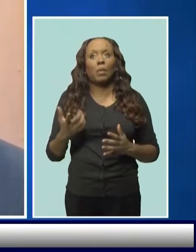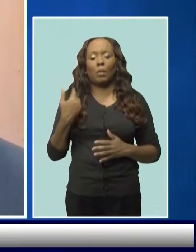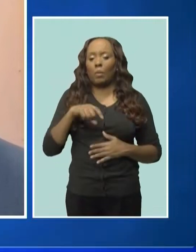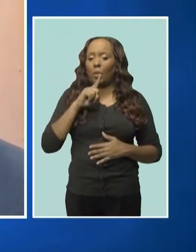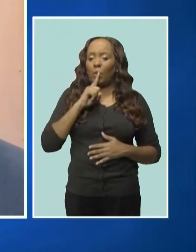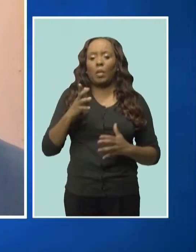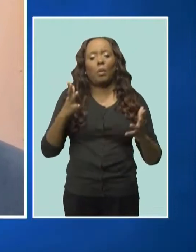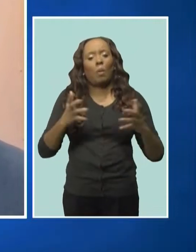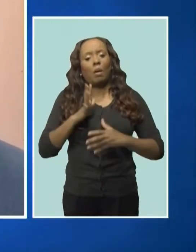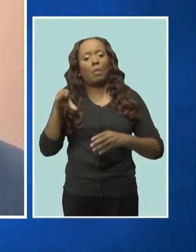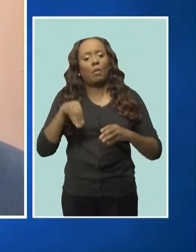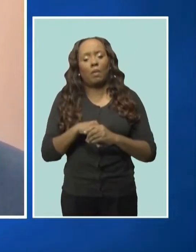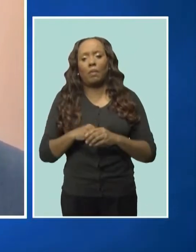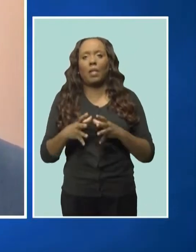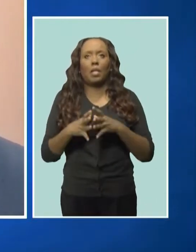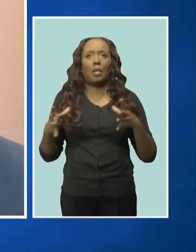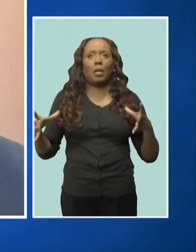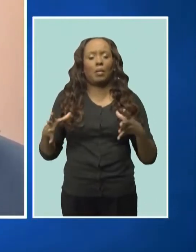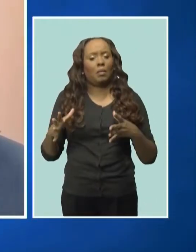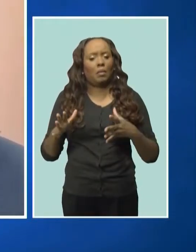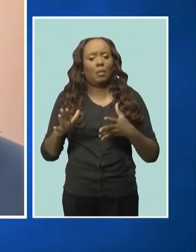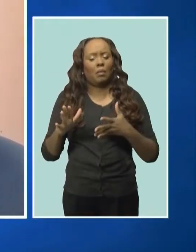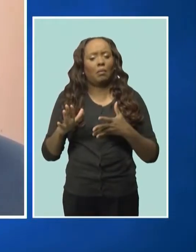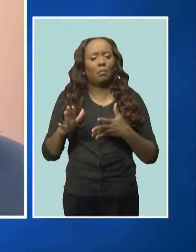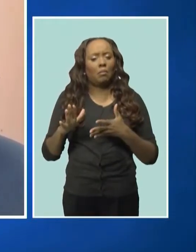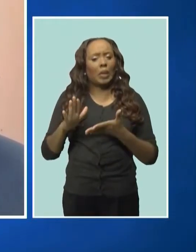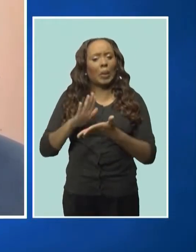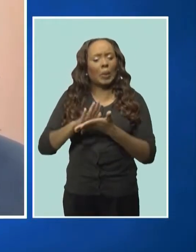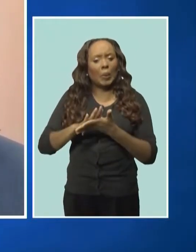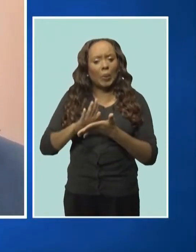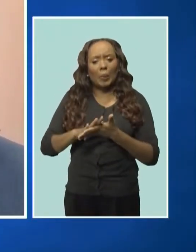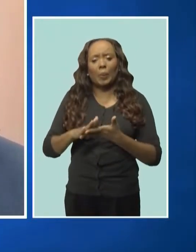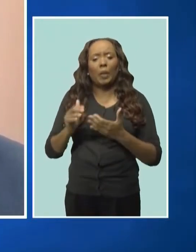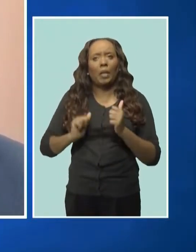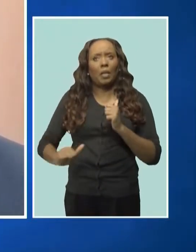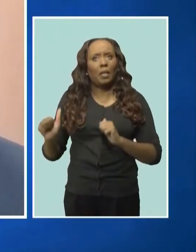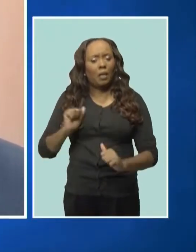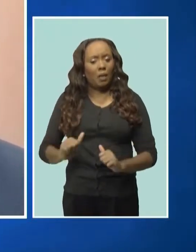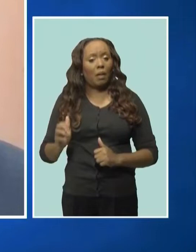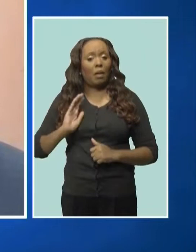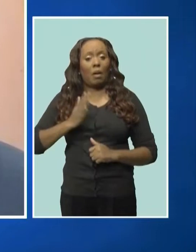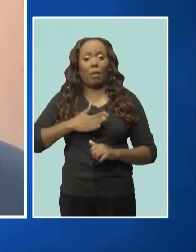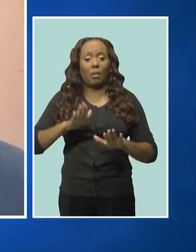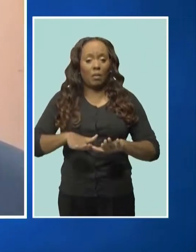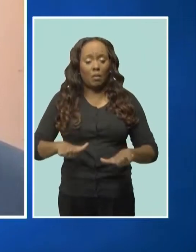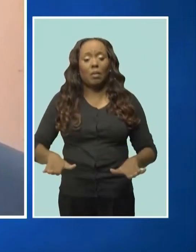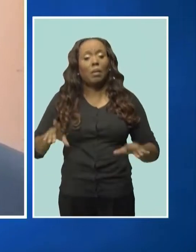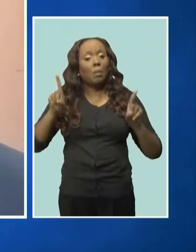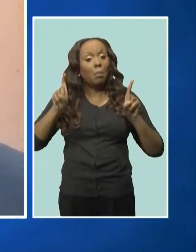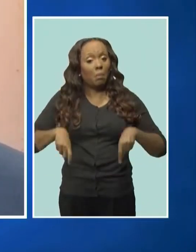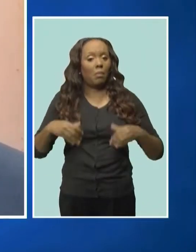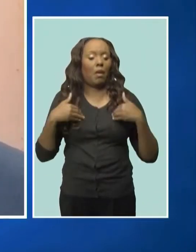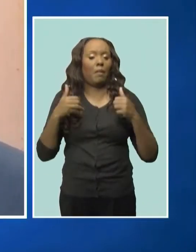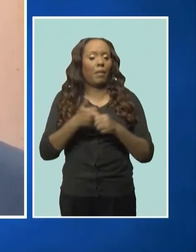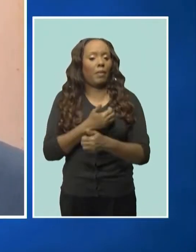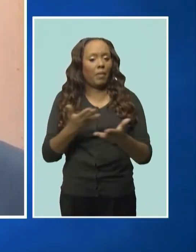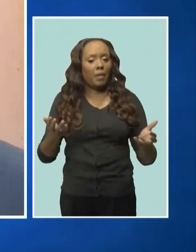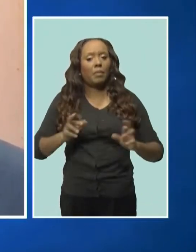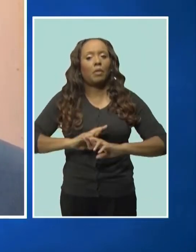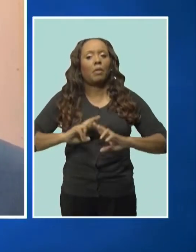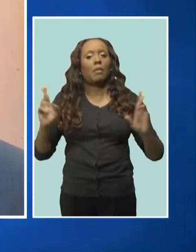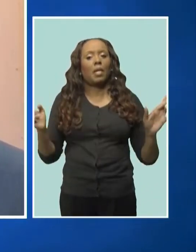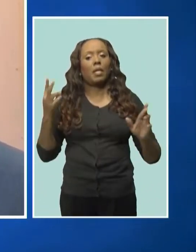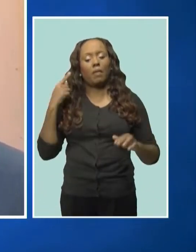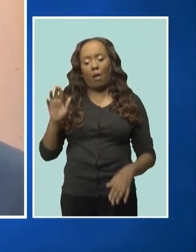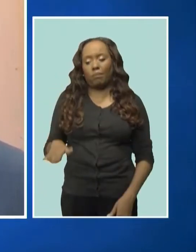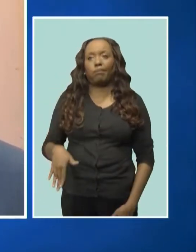us it's another opportunity to ensure that we have our children in the community transition through the various stages of life, and